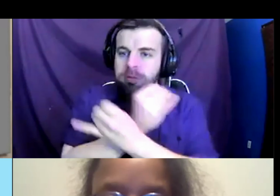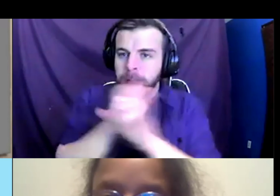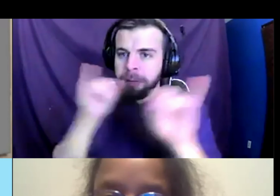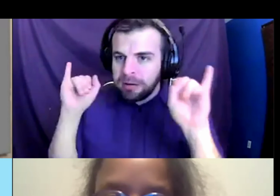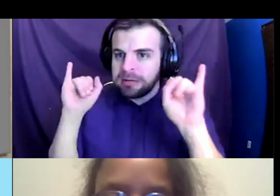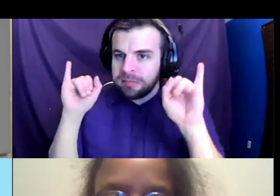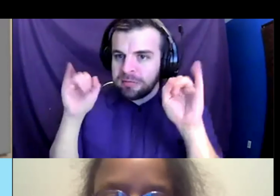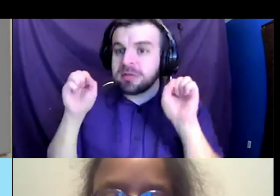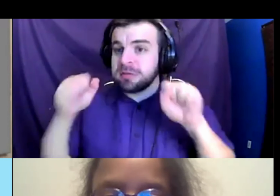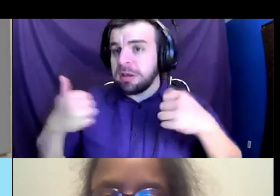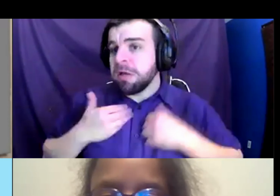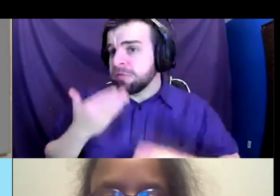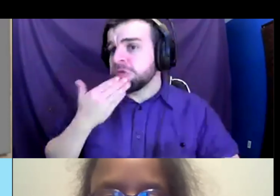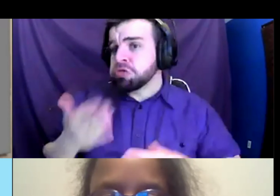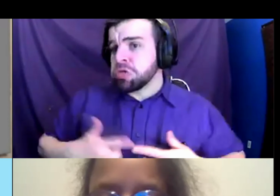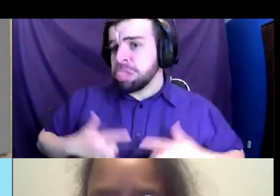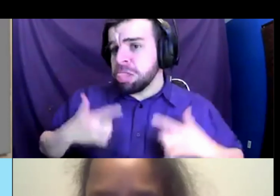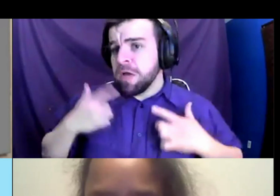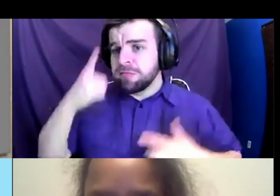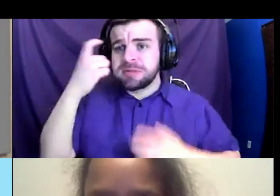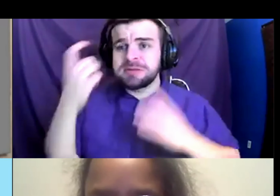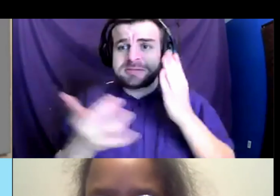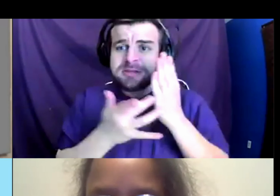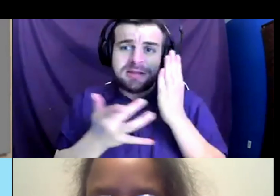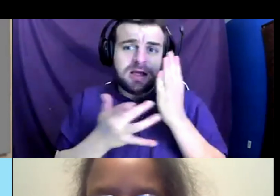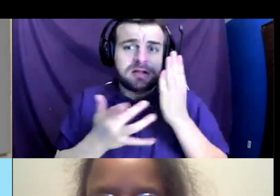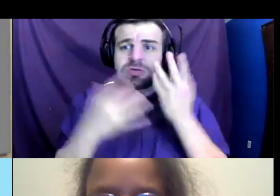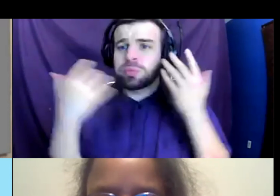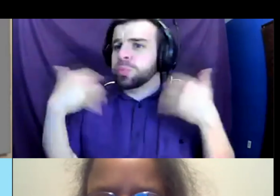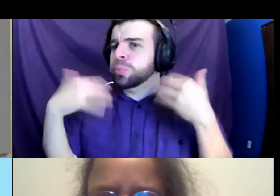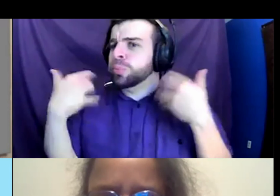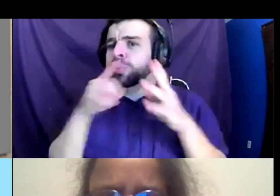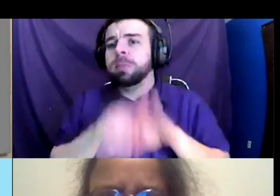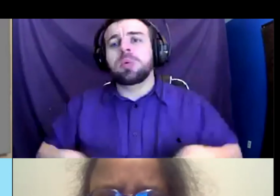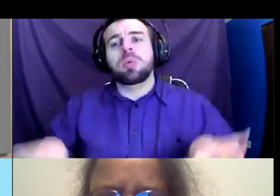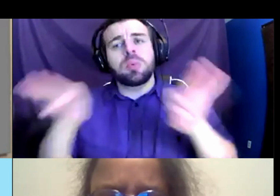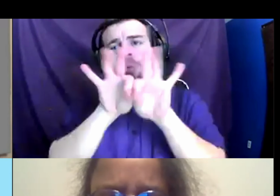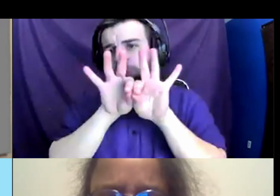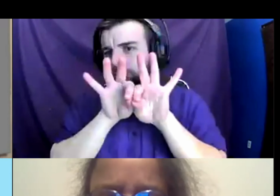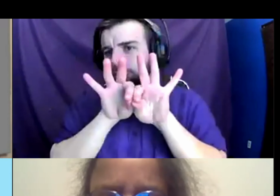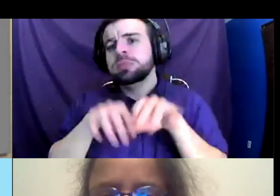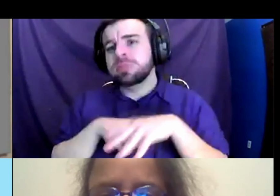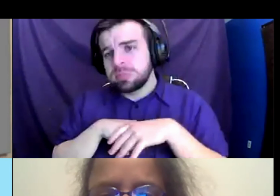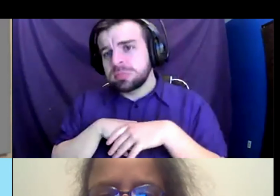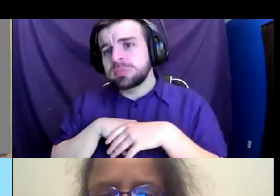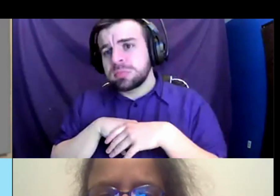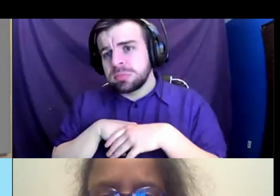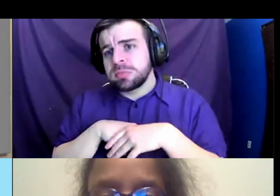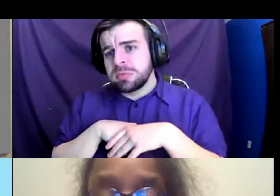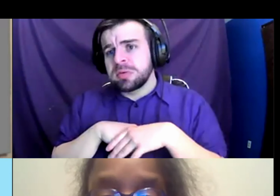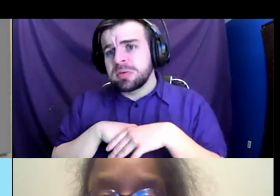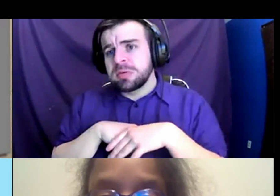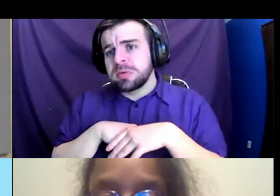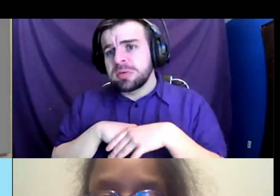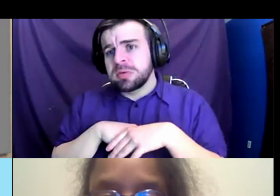because technology is so important and it makes you feel really good and it can just change